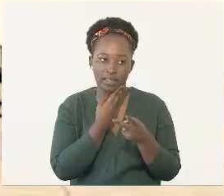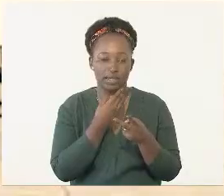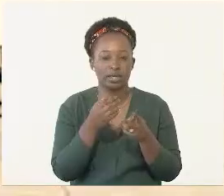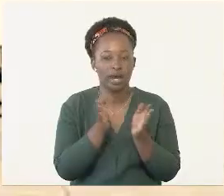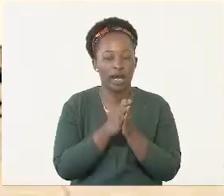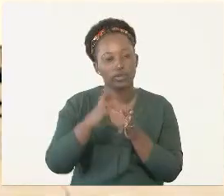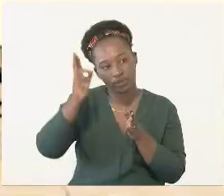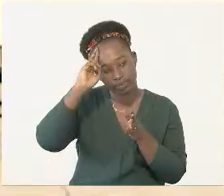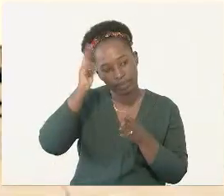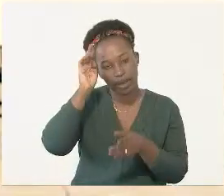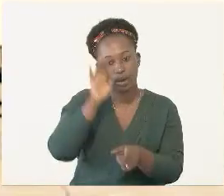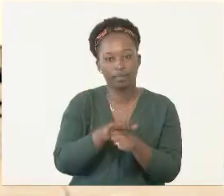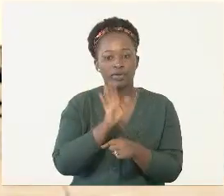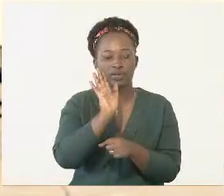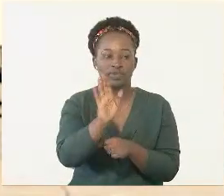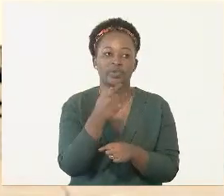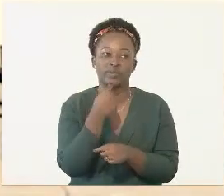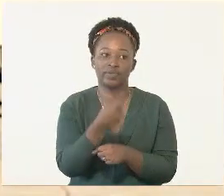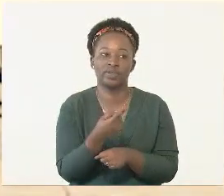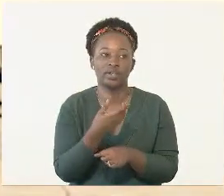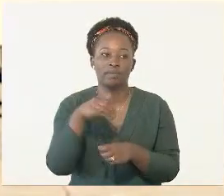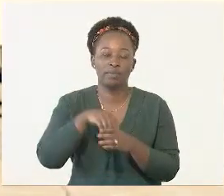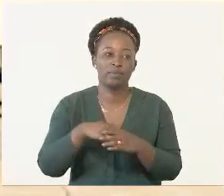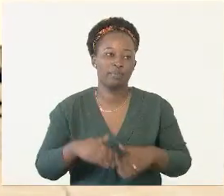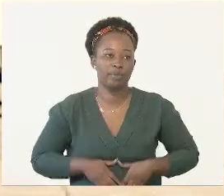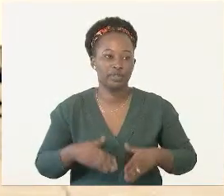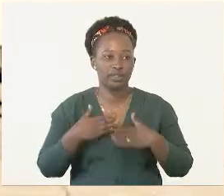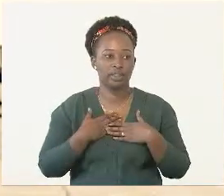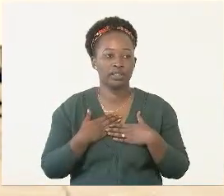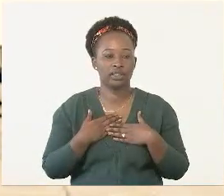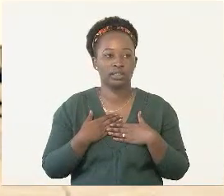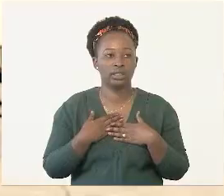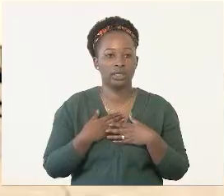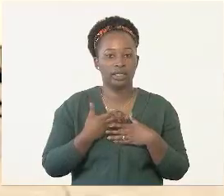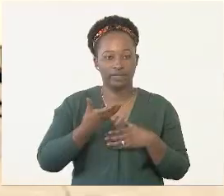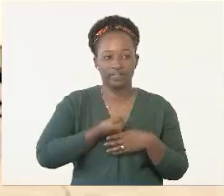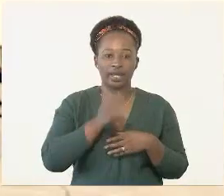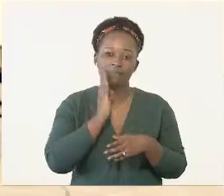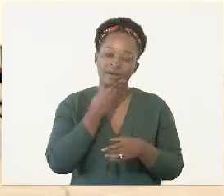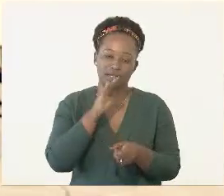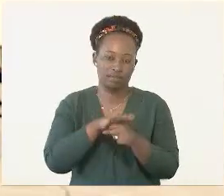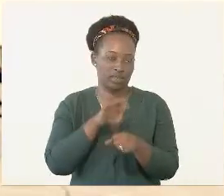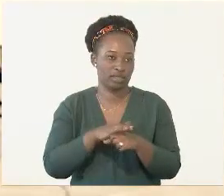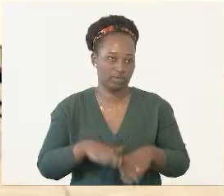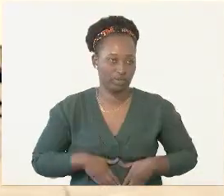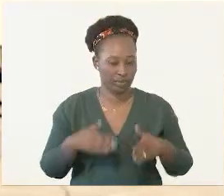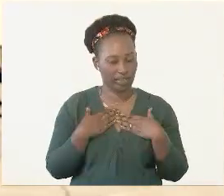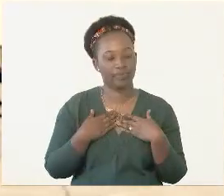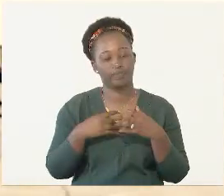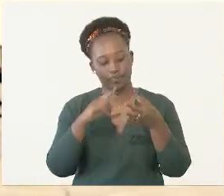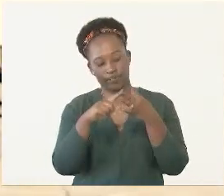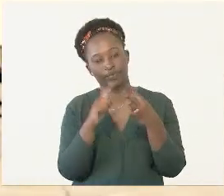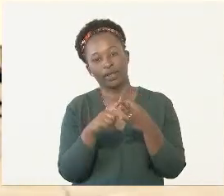remember most of you, we said how that the body regulates the amount of water in the body. We have